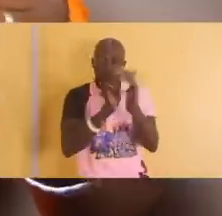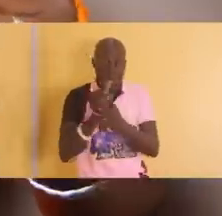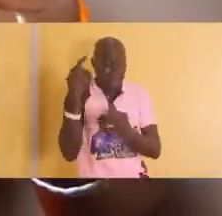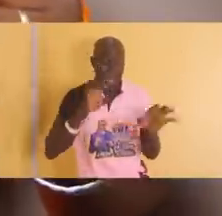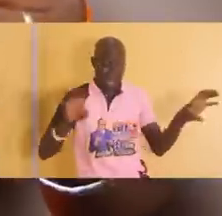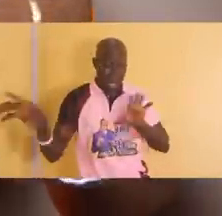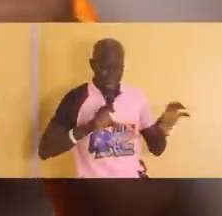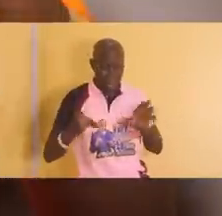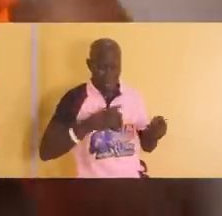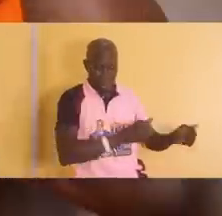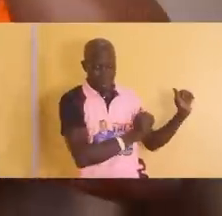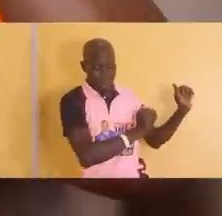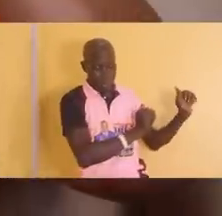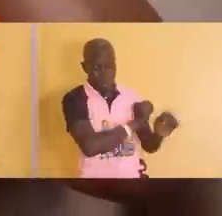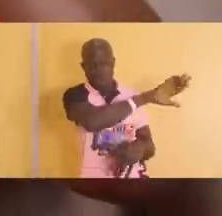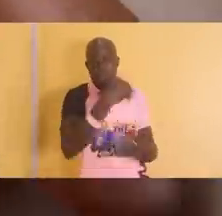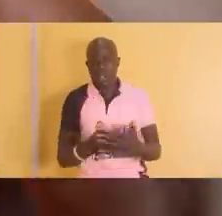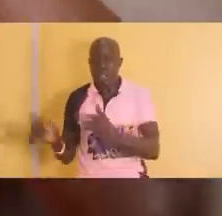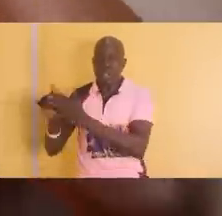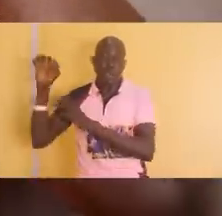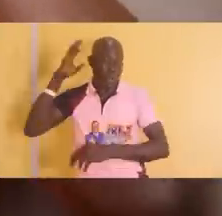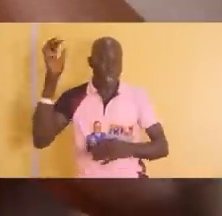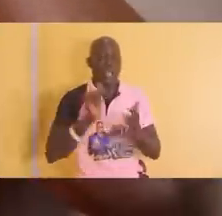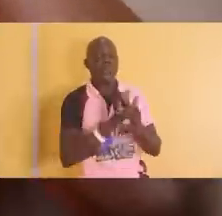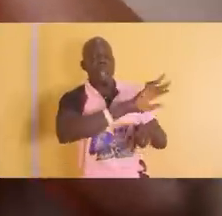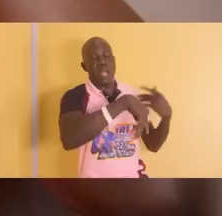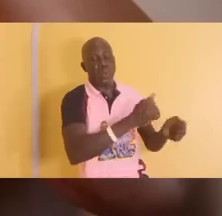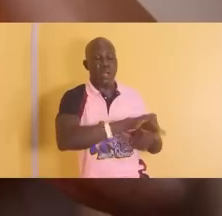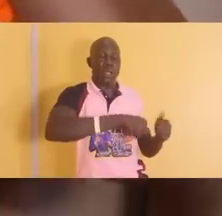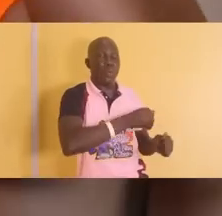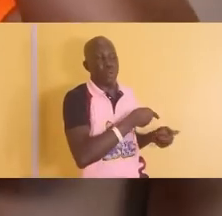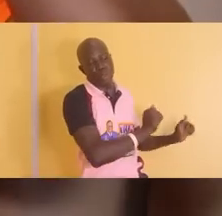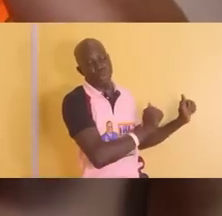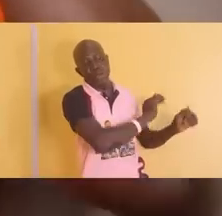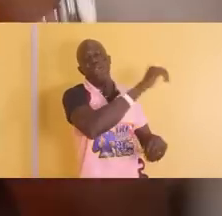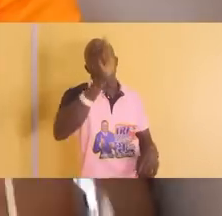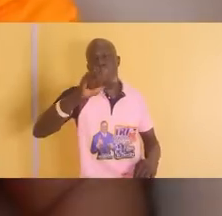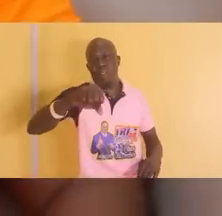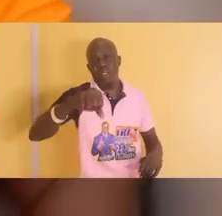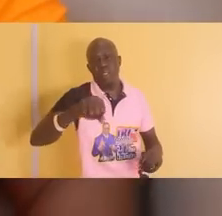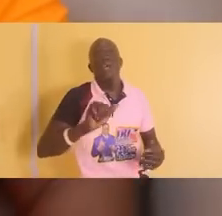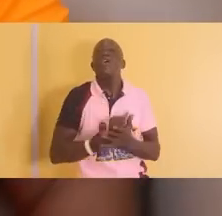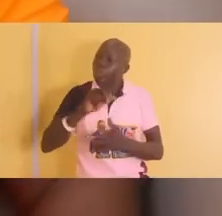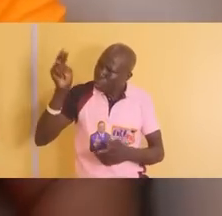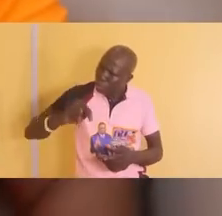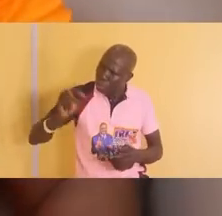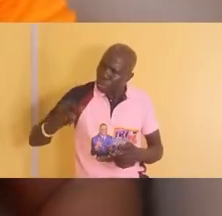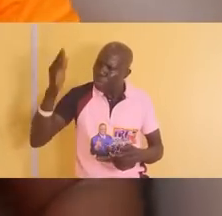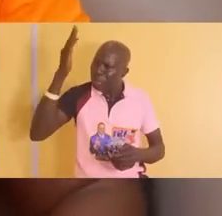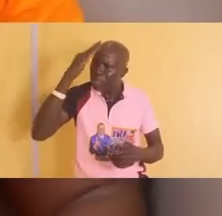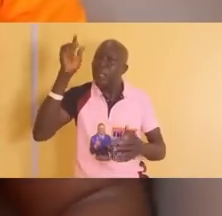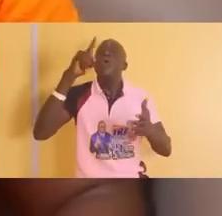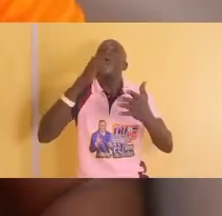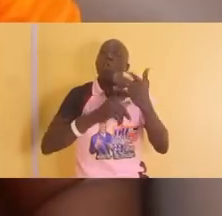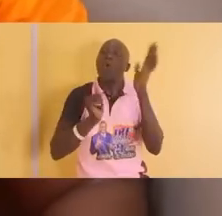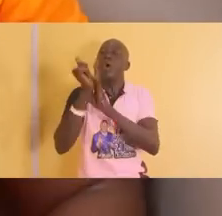I announced that you should come and see what we call acts of apostles. You will not be hearing about apostles. Yes. You need